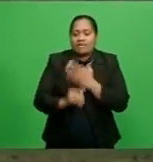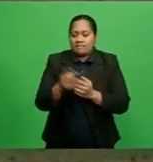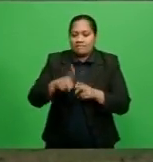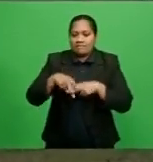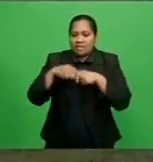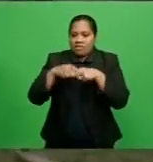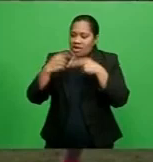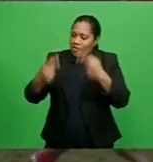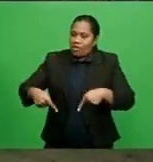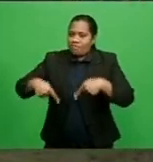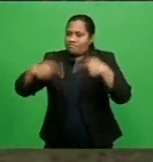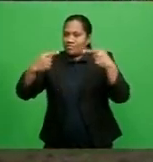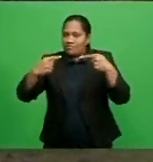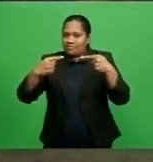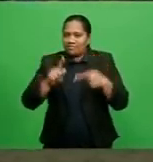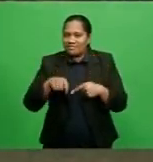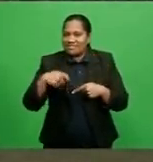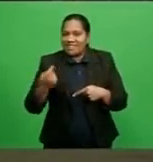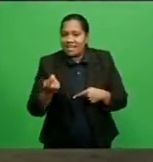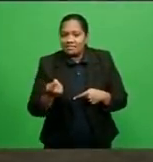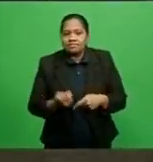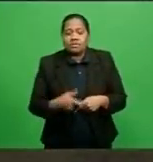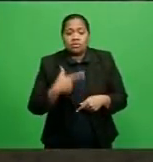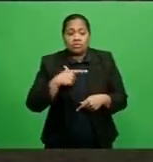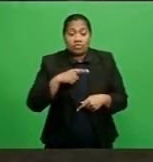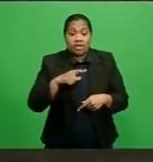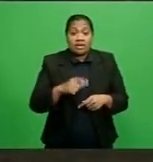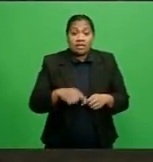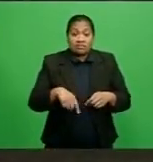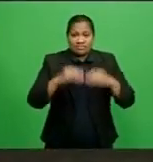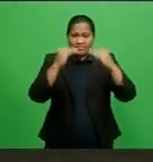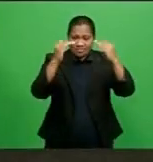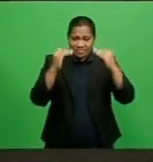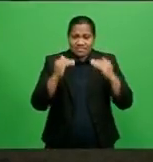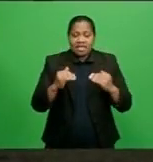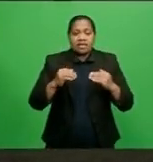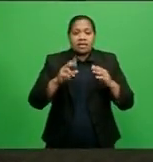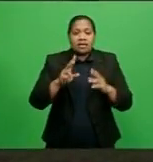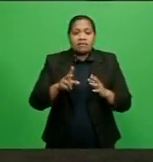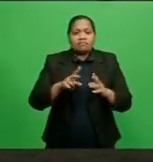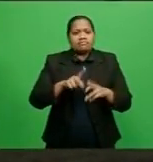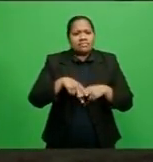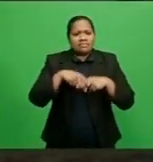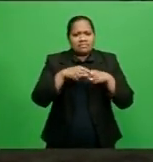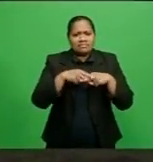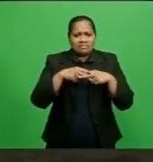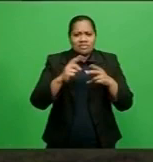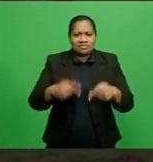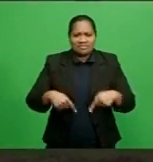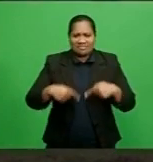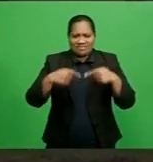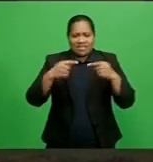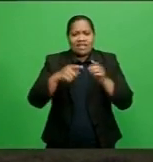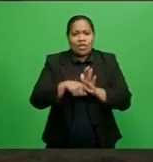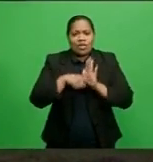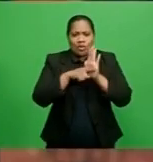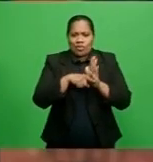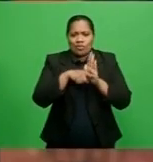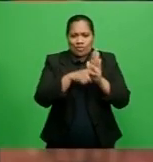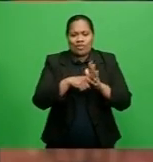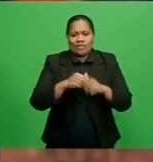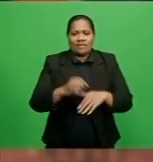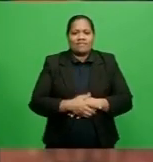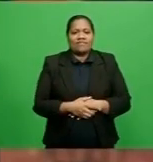because according to the draws, Namosi's next opponent at home after Lautoka are the Stallions. Aquila Dama, FBC